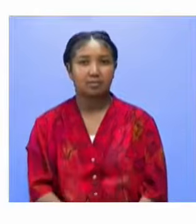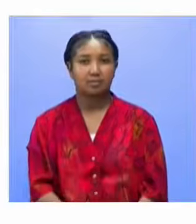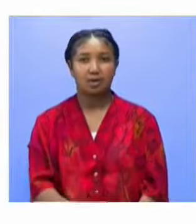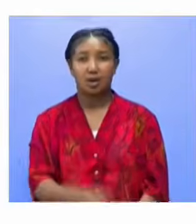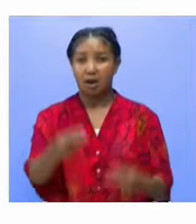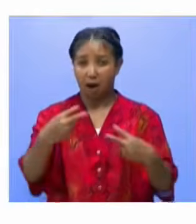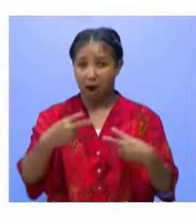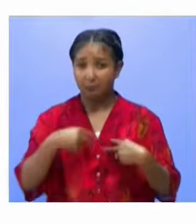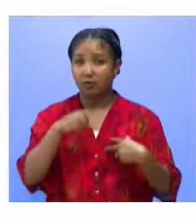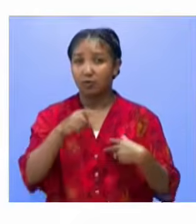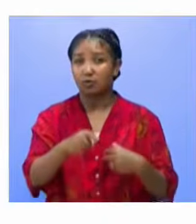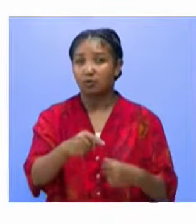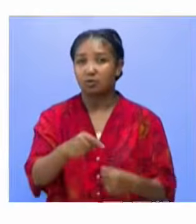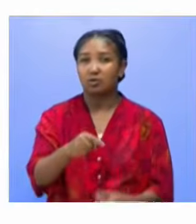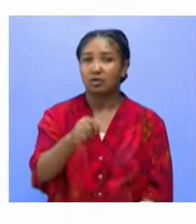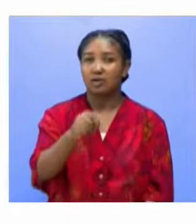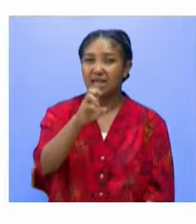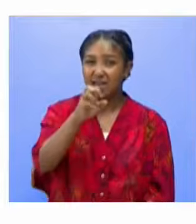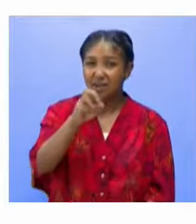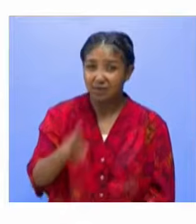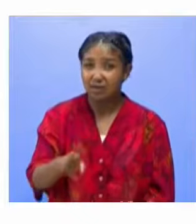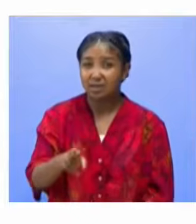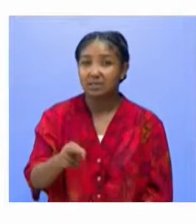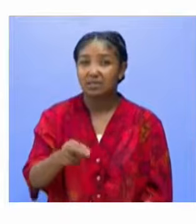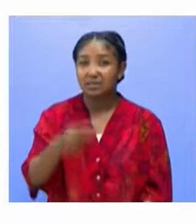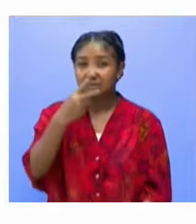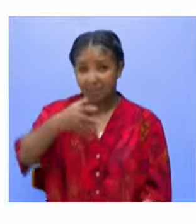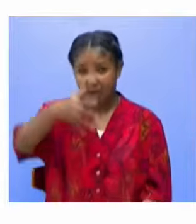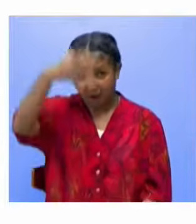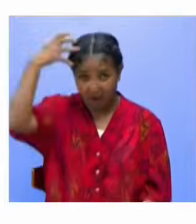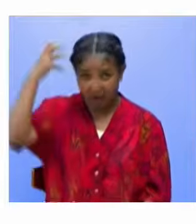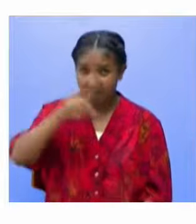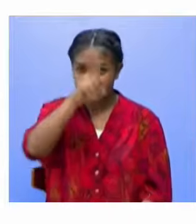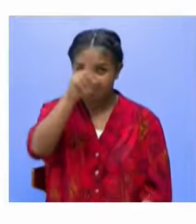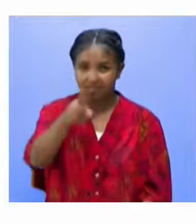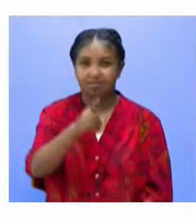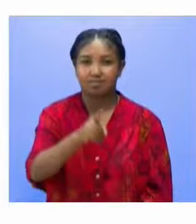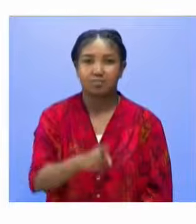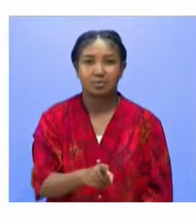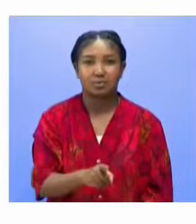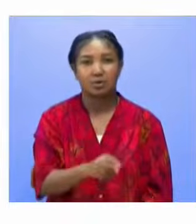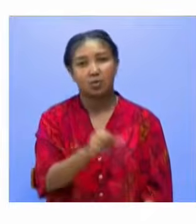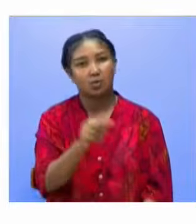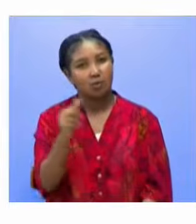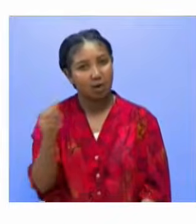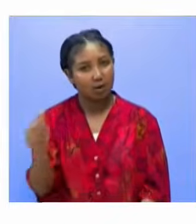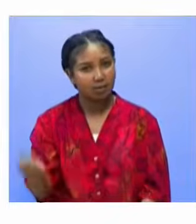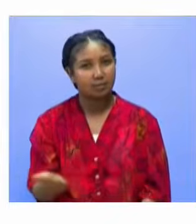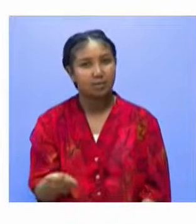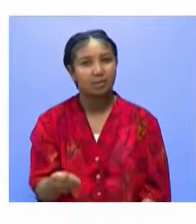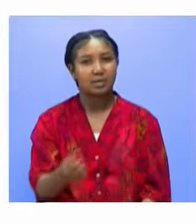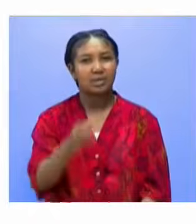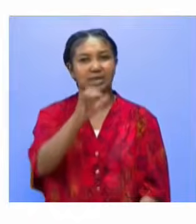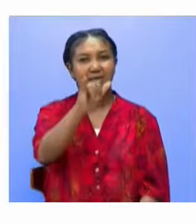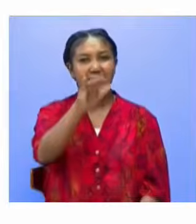Have you ever seen a lion? To make question. Okay? What about yet